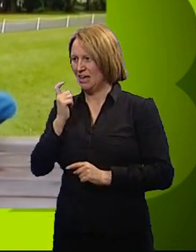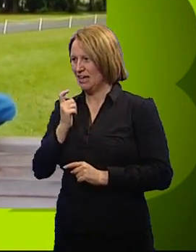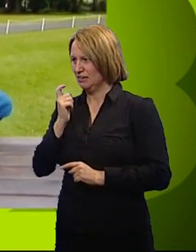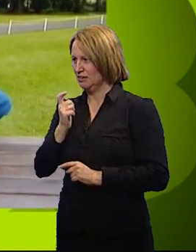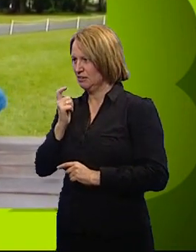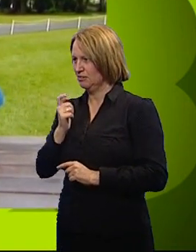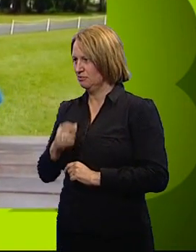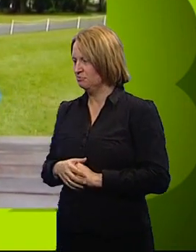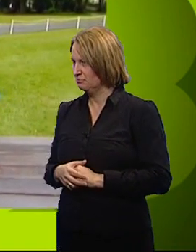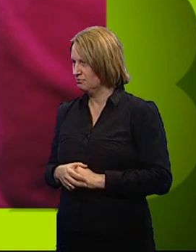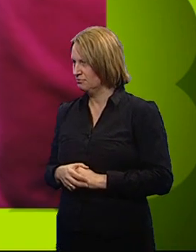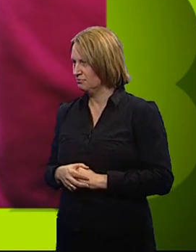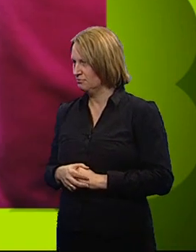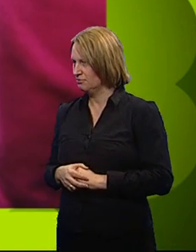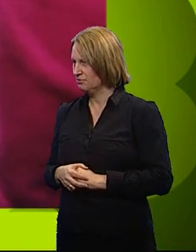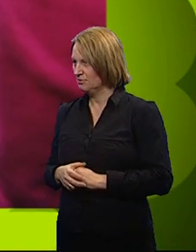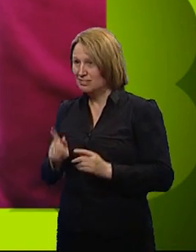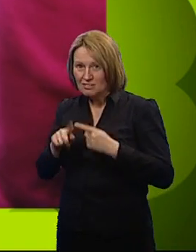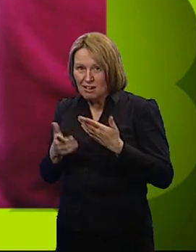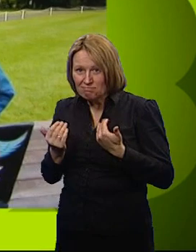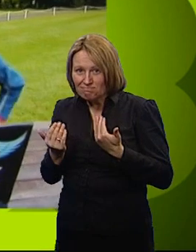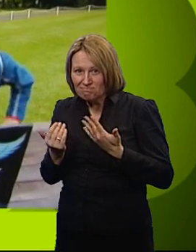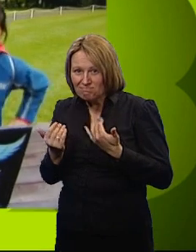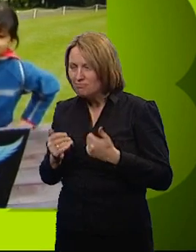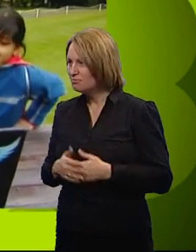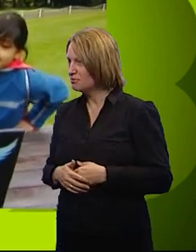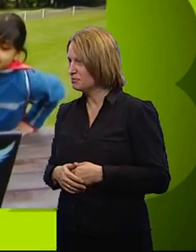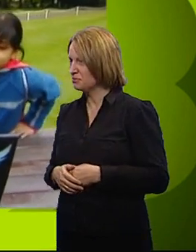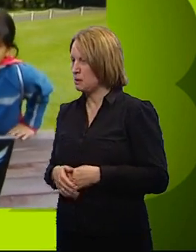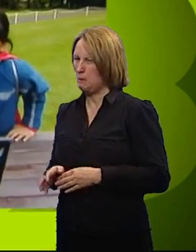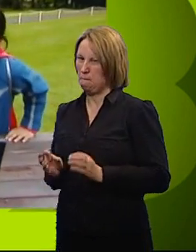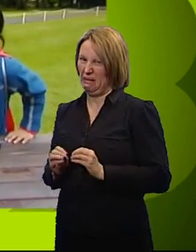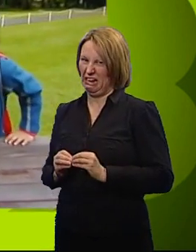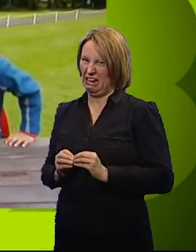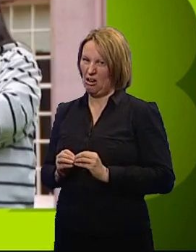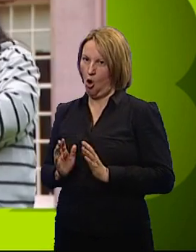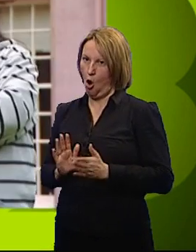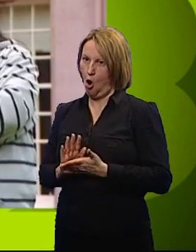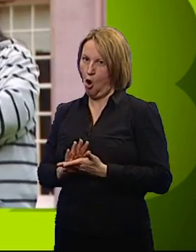guess. If they get it, they get it. I need an answer, please. B. Horrible.